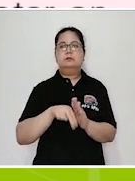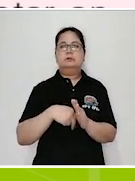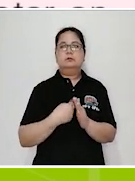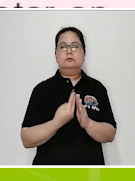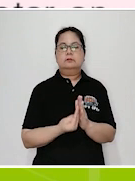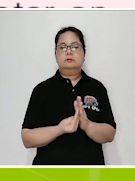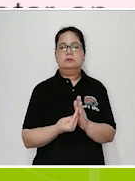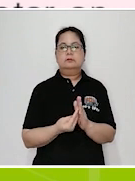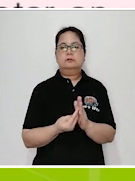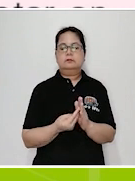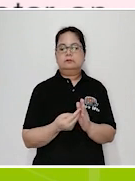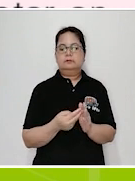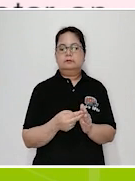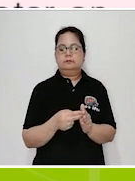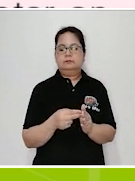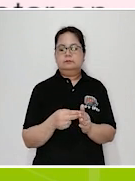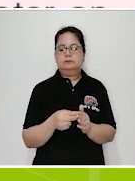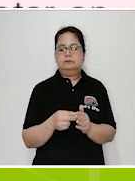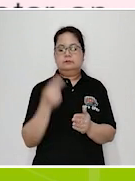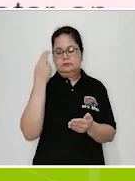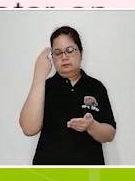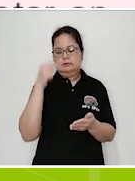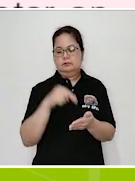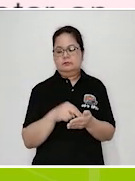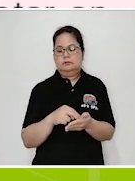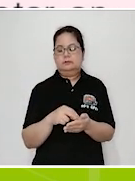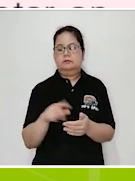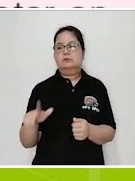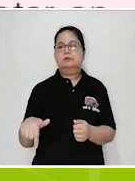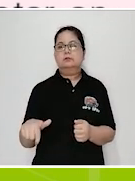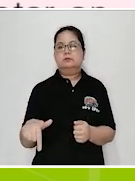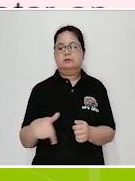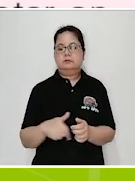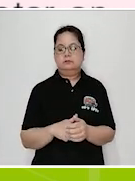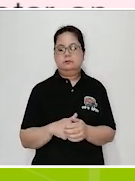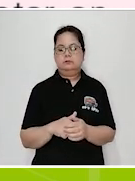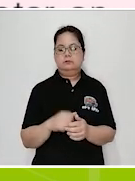internet, Biol noticed that it was getting late.